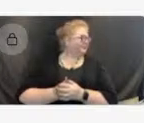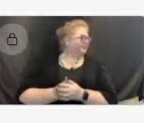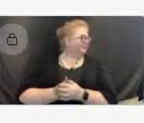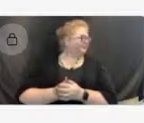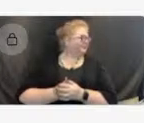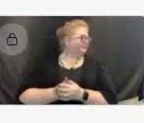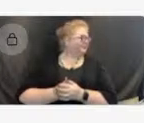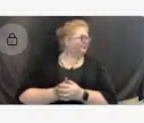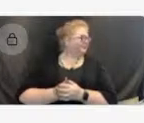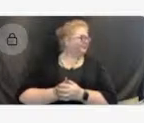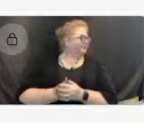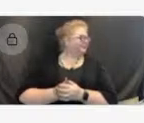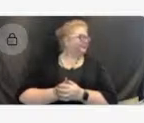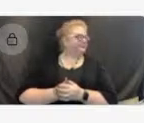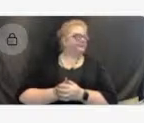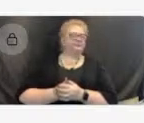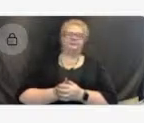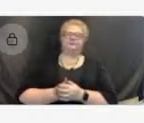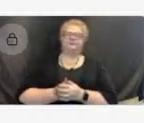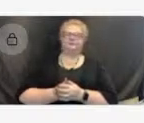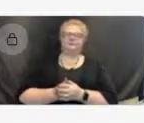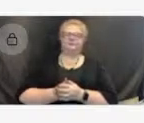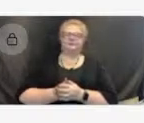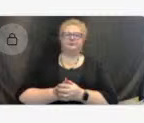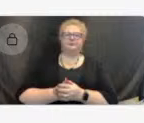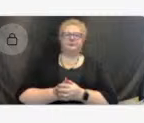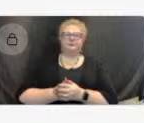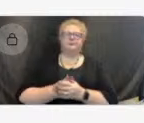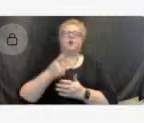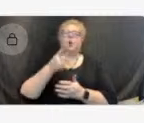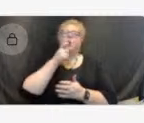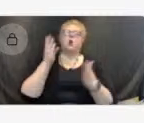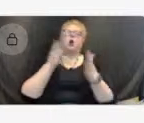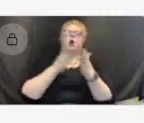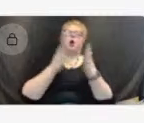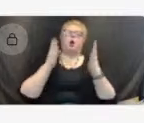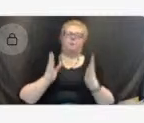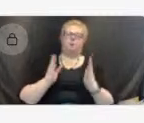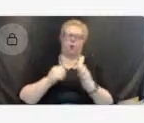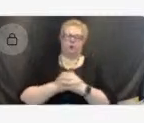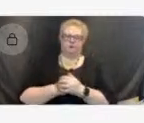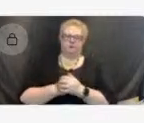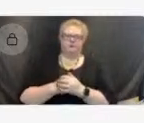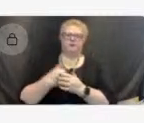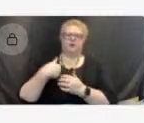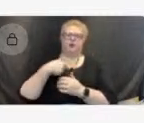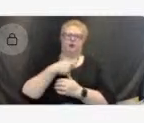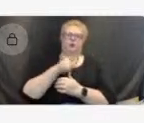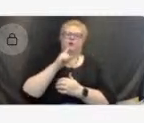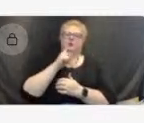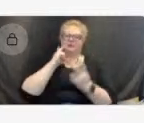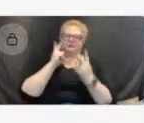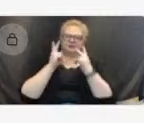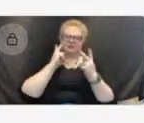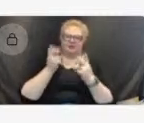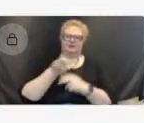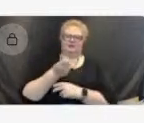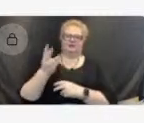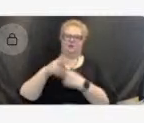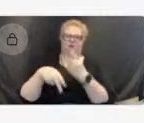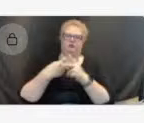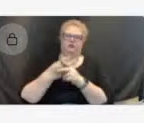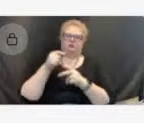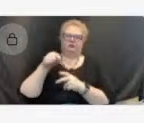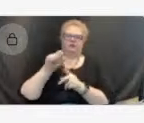We get to sit amongst several of these types of situations. One of the questions that